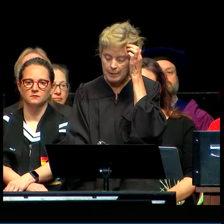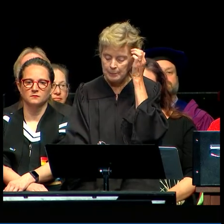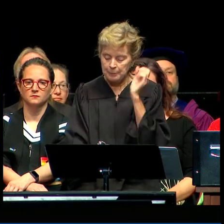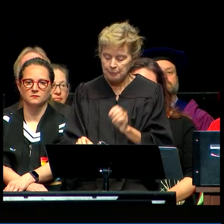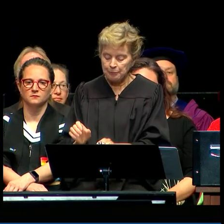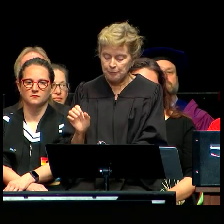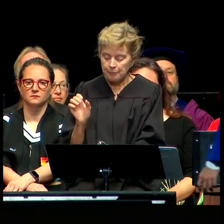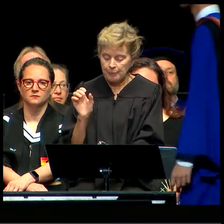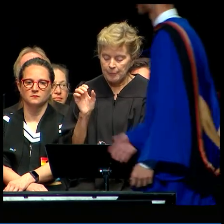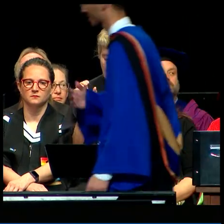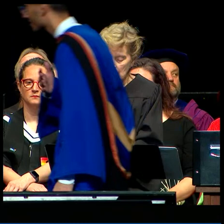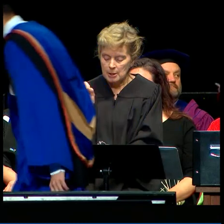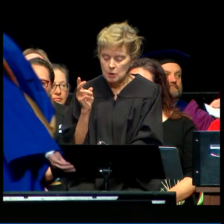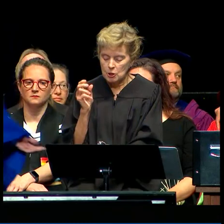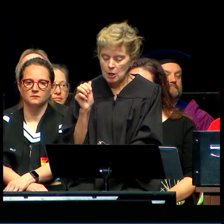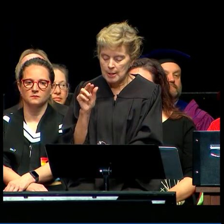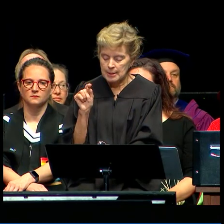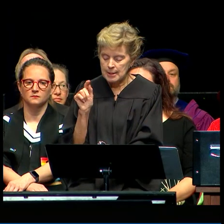Shantanu Singh.